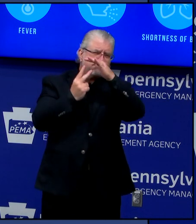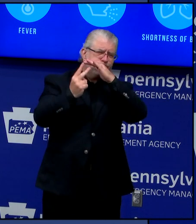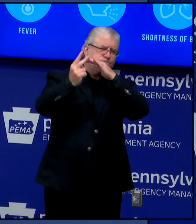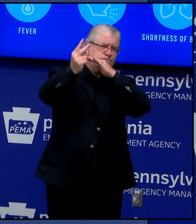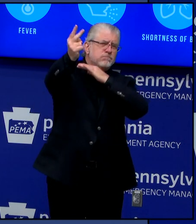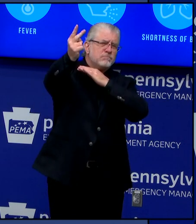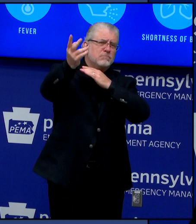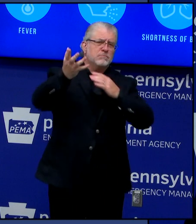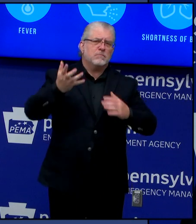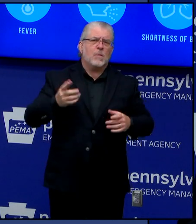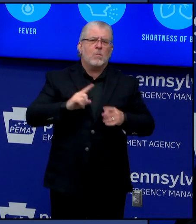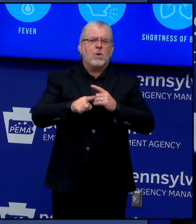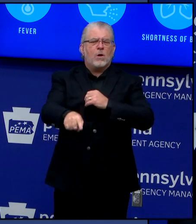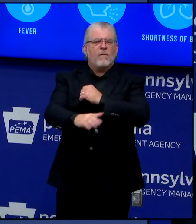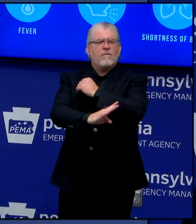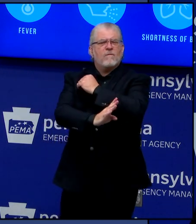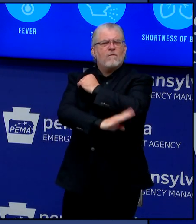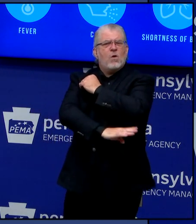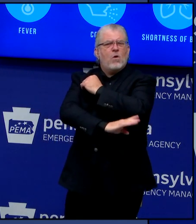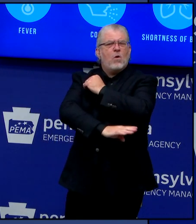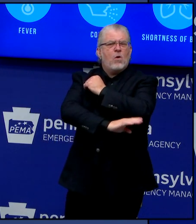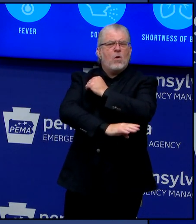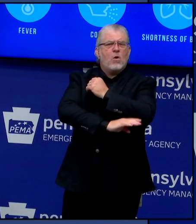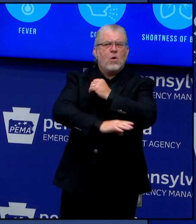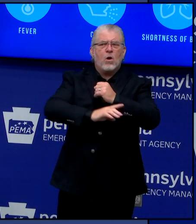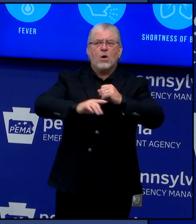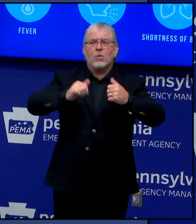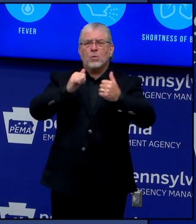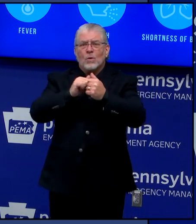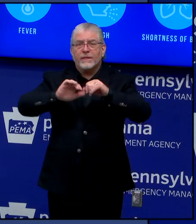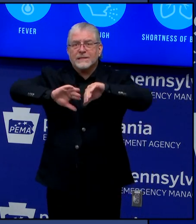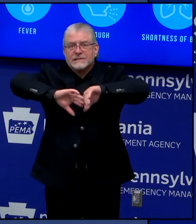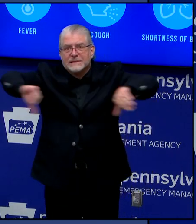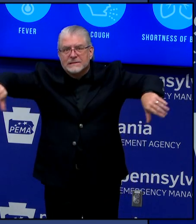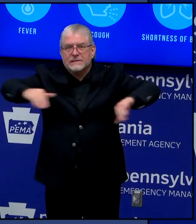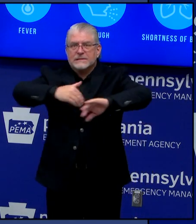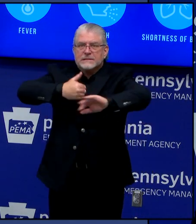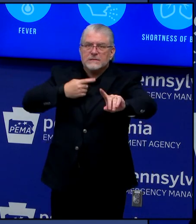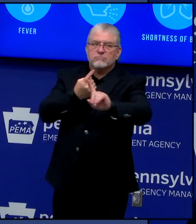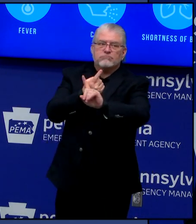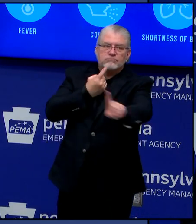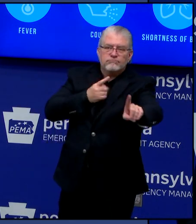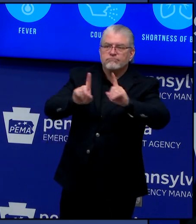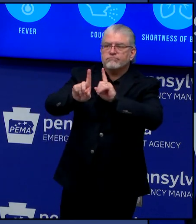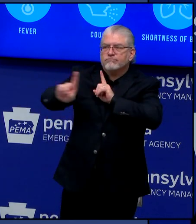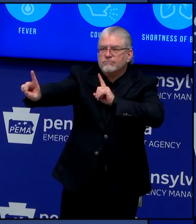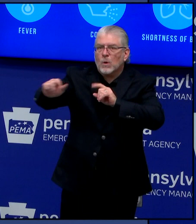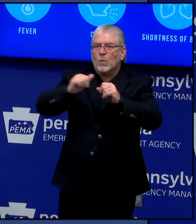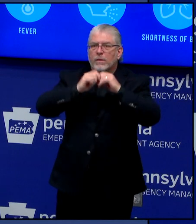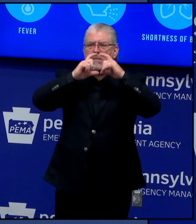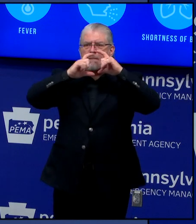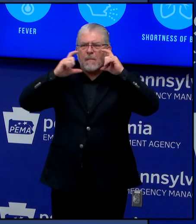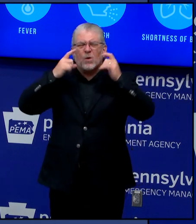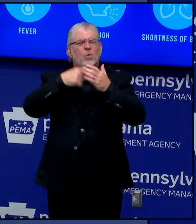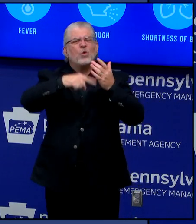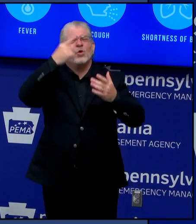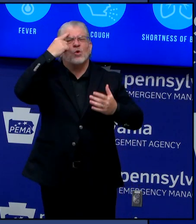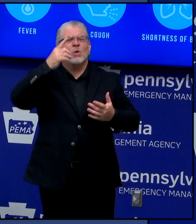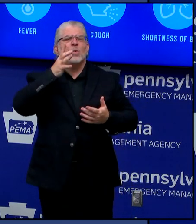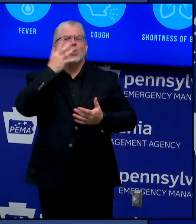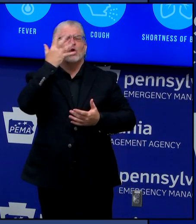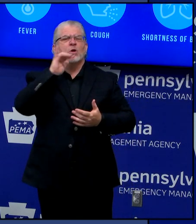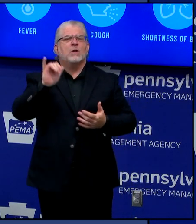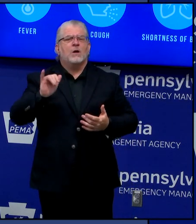distancing? Well, I'm a positive and optimistic person, and I think that we're going to be successful in our battle against COVID-19 in